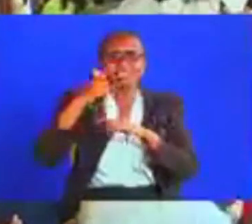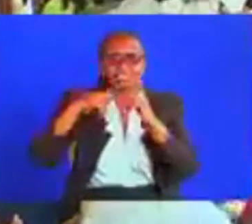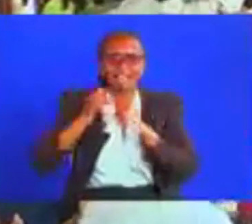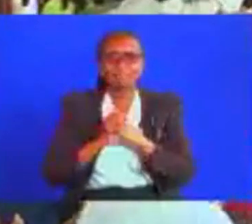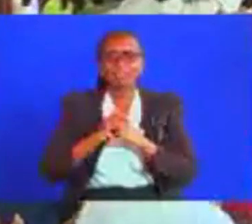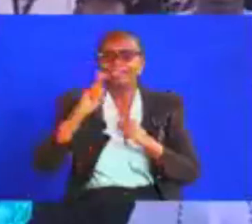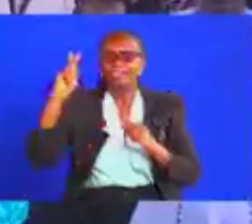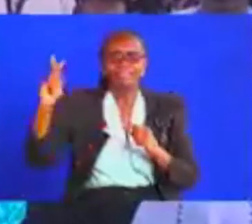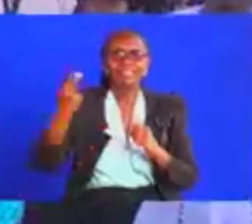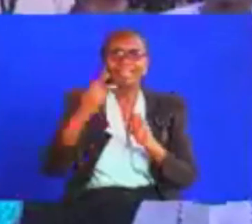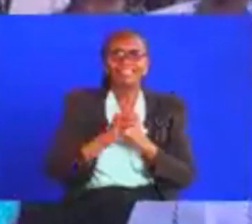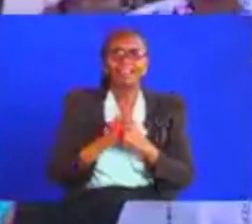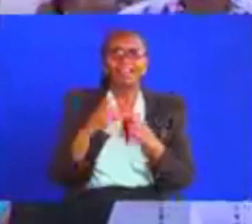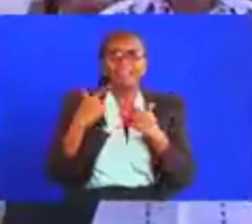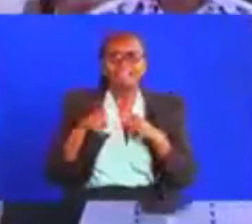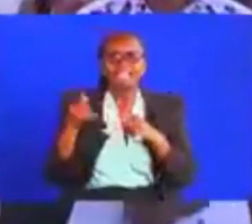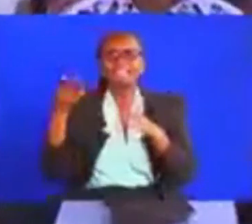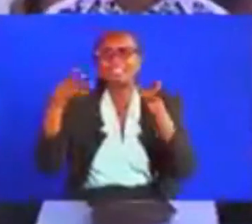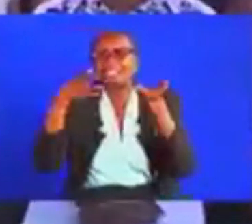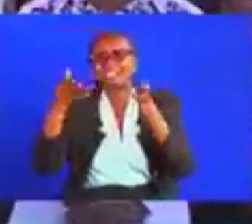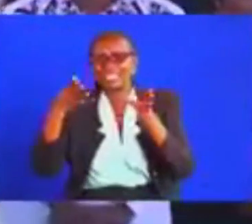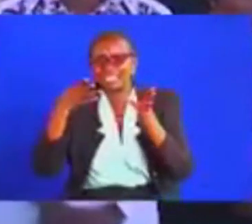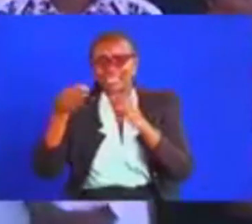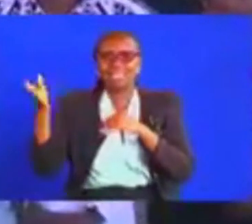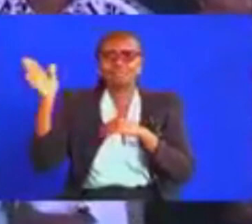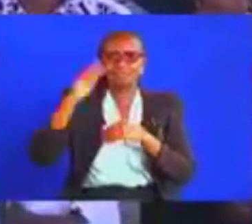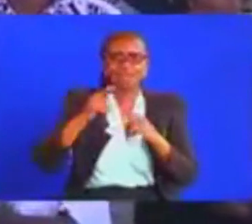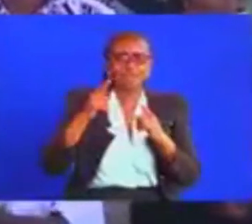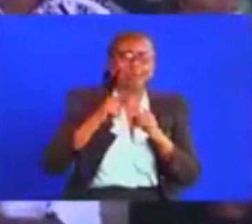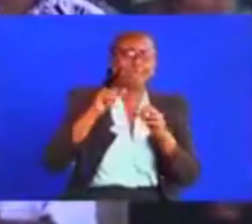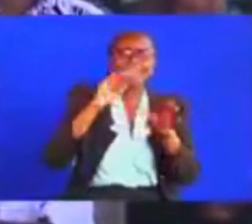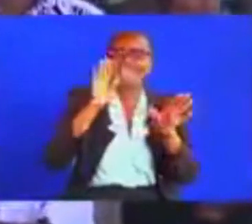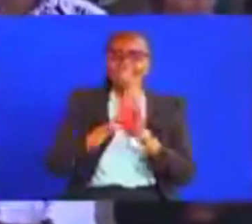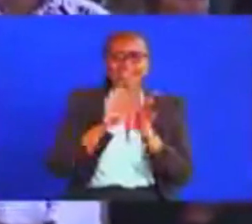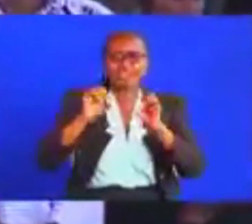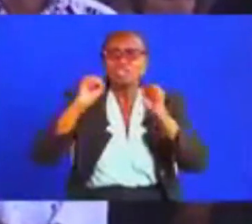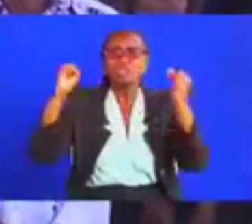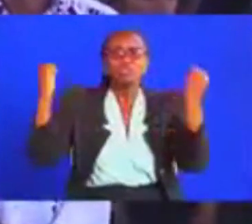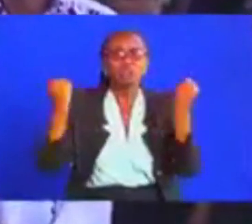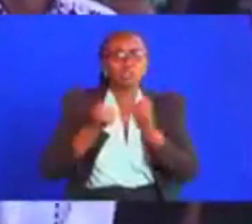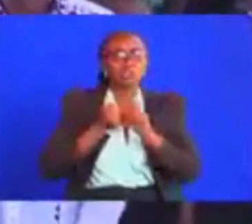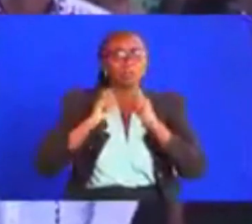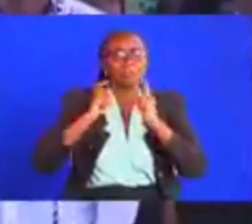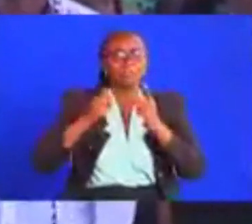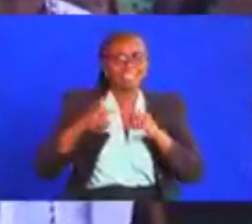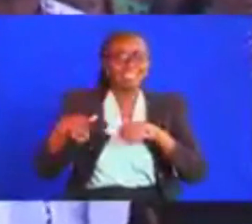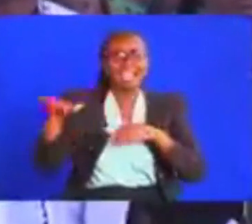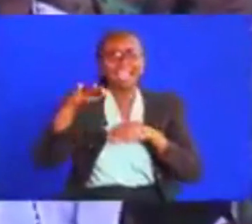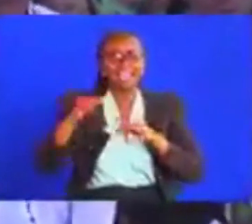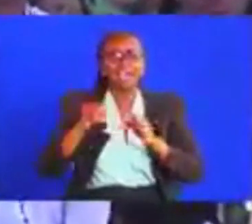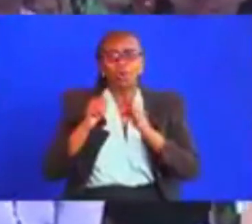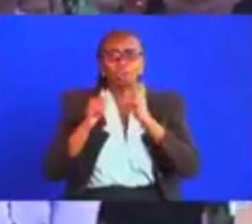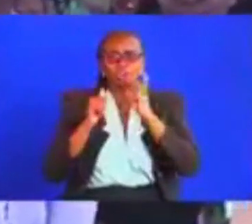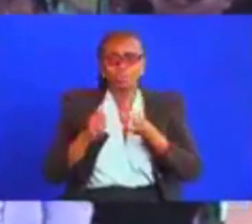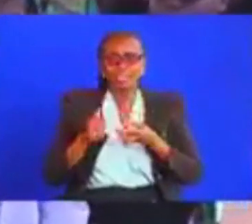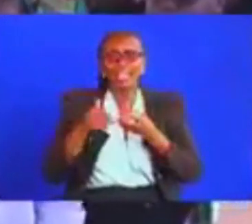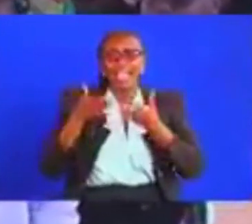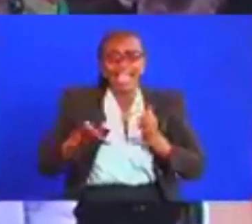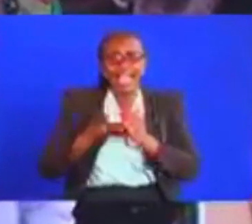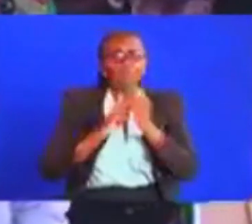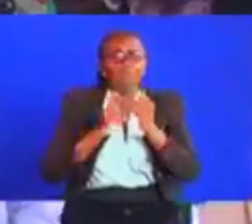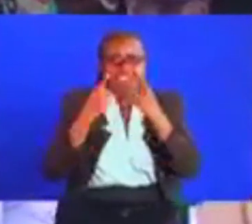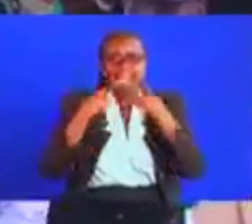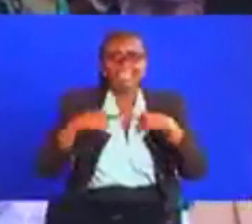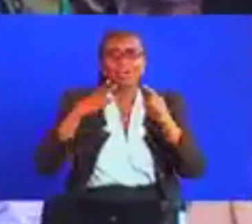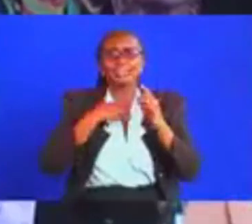Kenya, let's get back to every social media platform that can help us announce and reveal Jesus. The